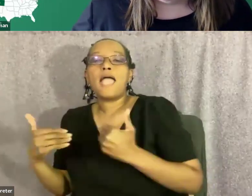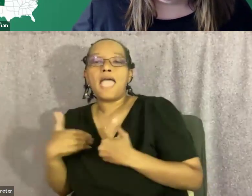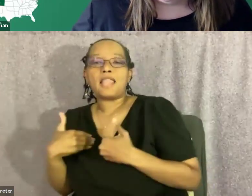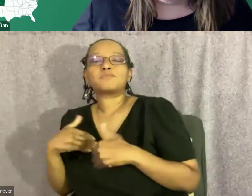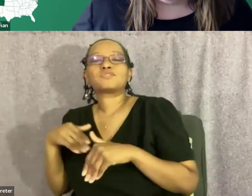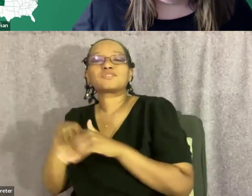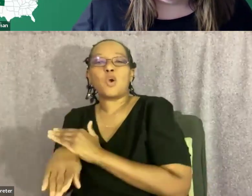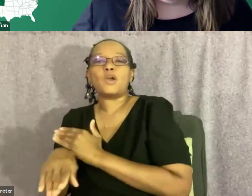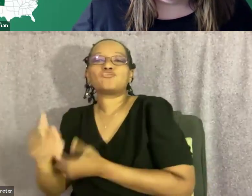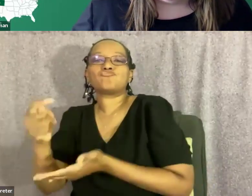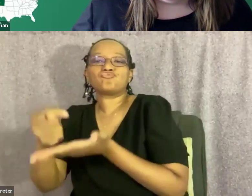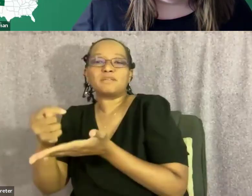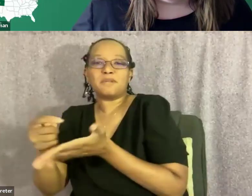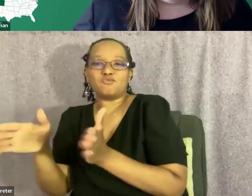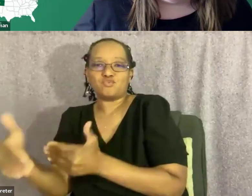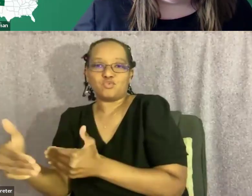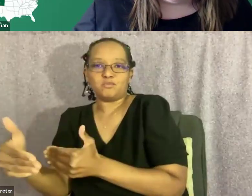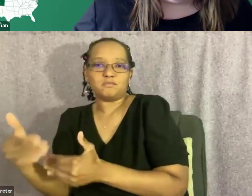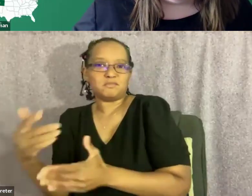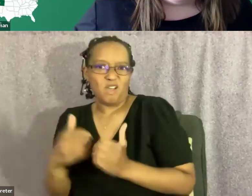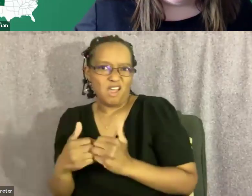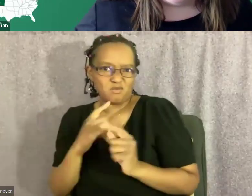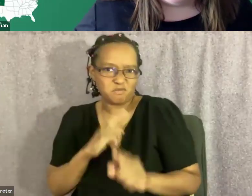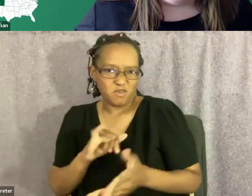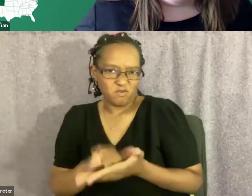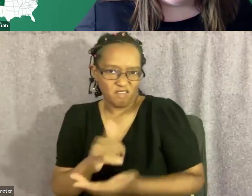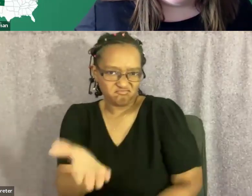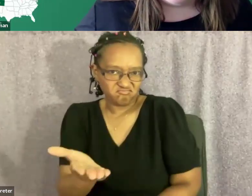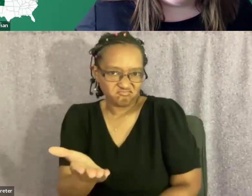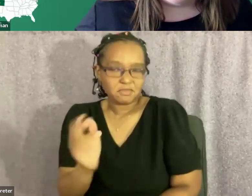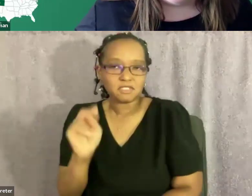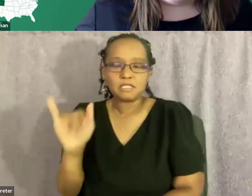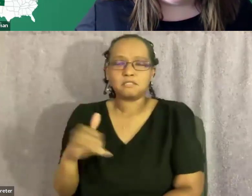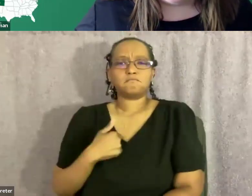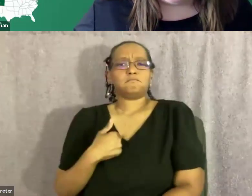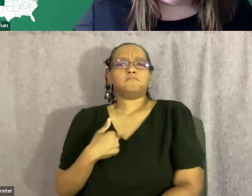I personally have not heard of that, but